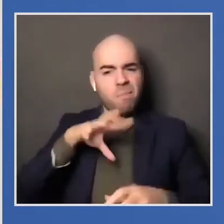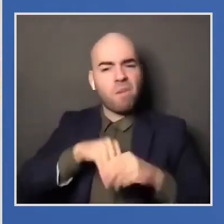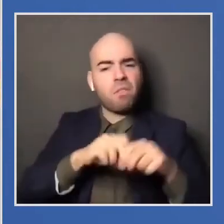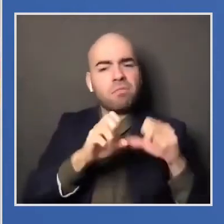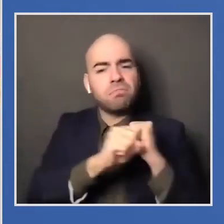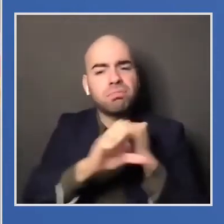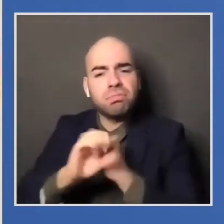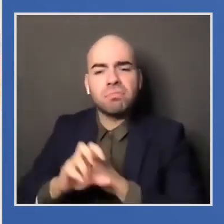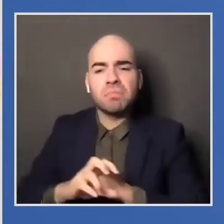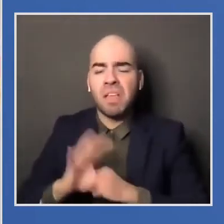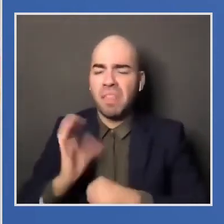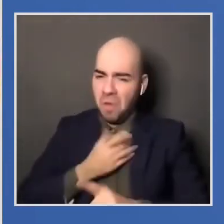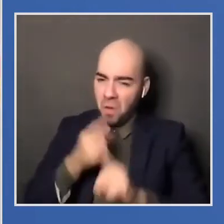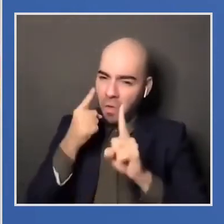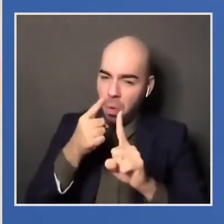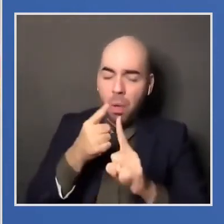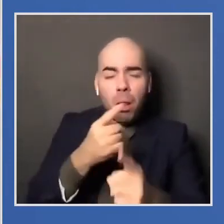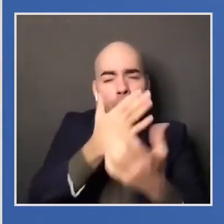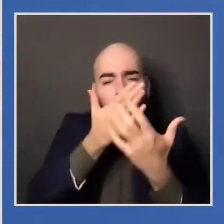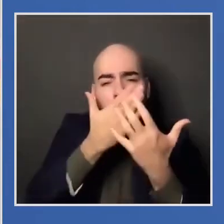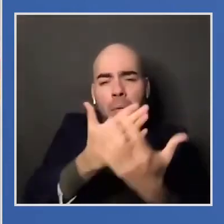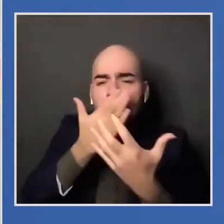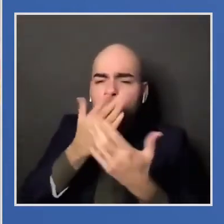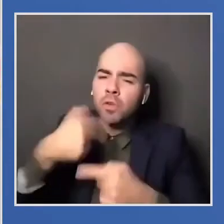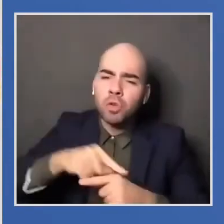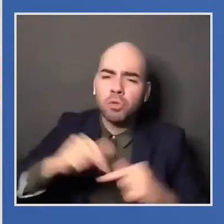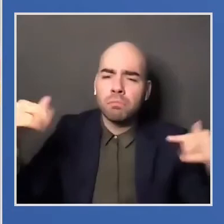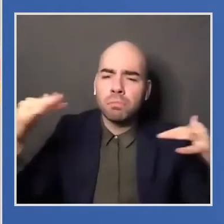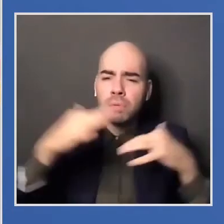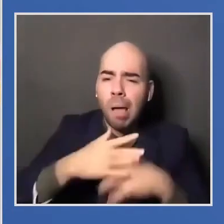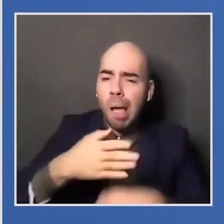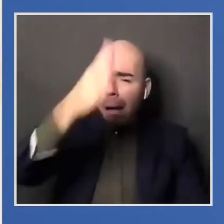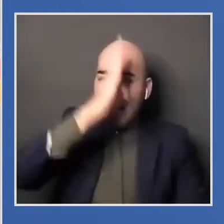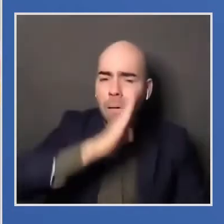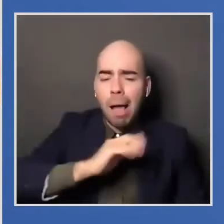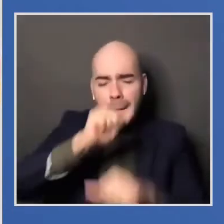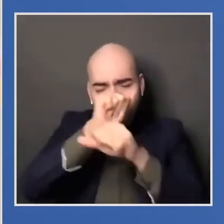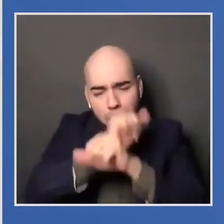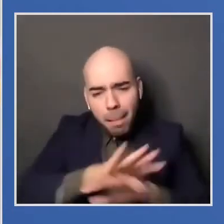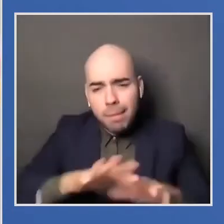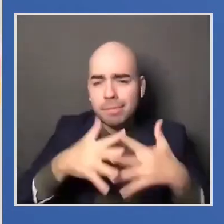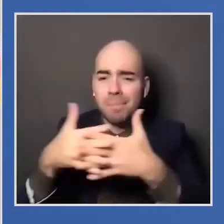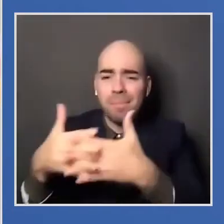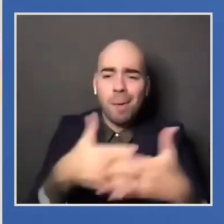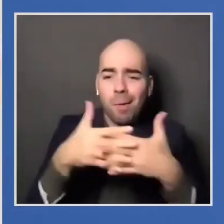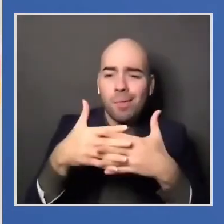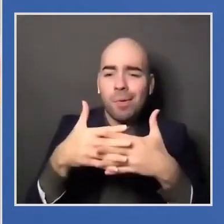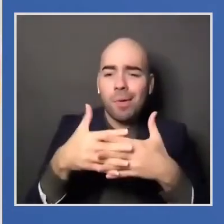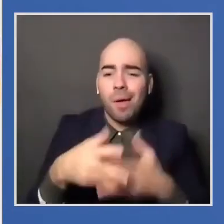all for being here. And may God bless America, and may God